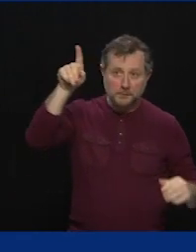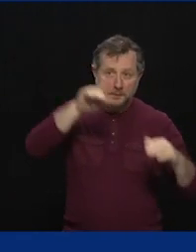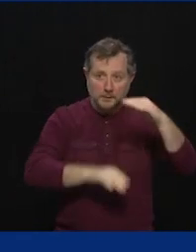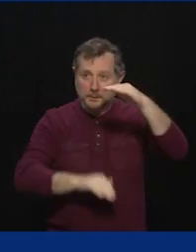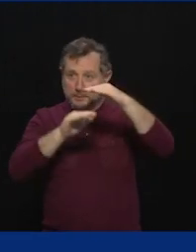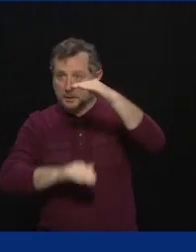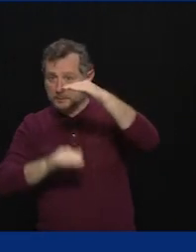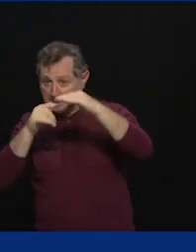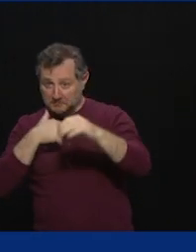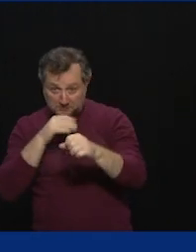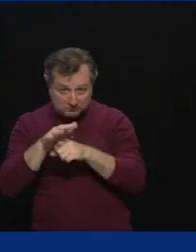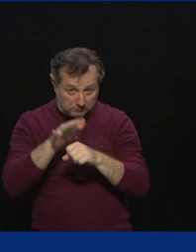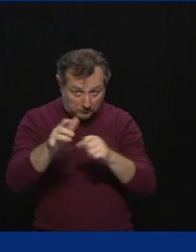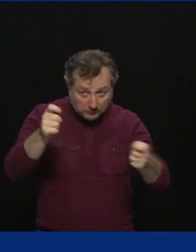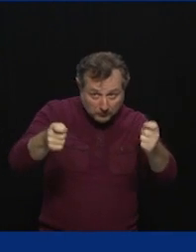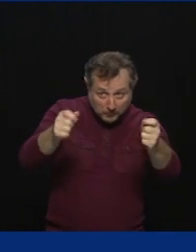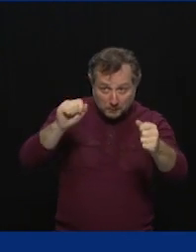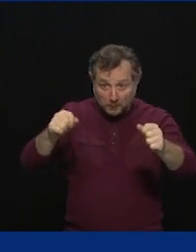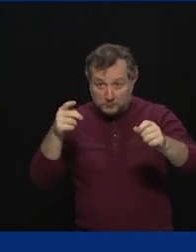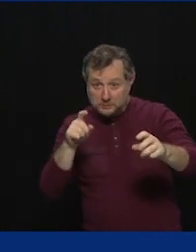quickly if necessary.